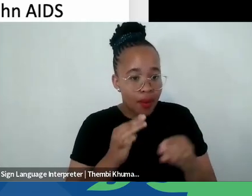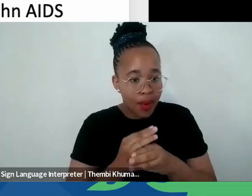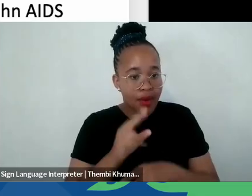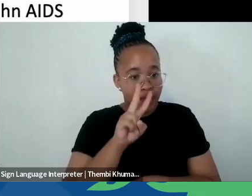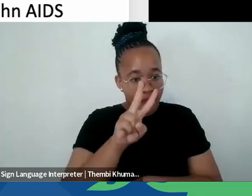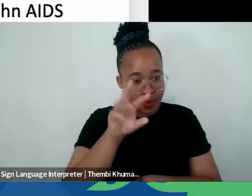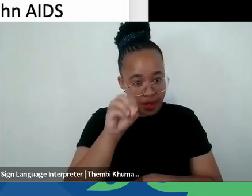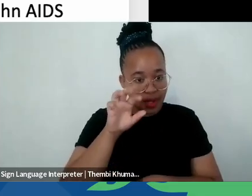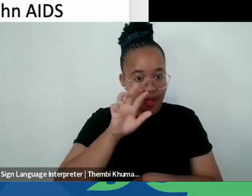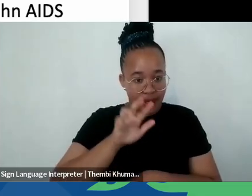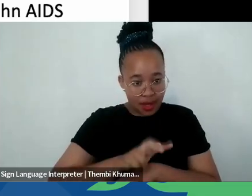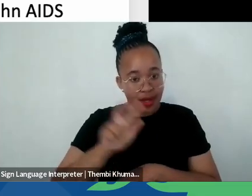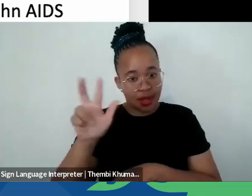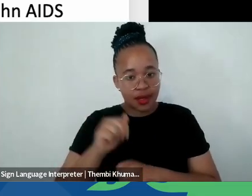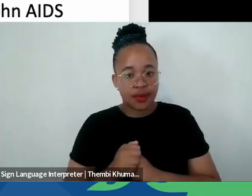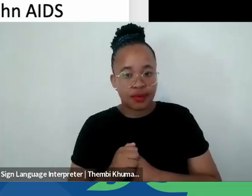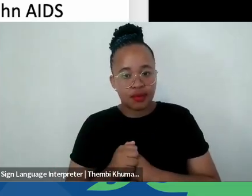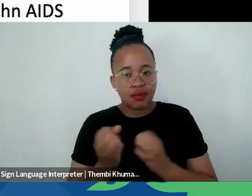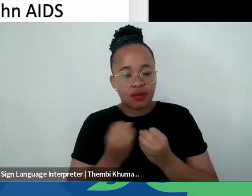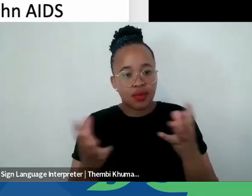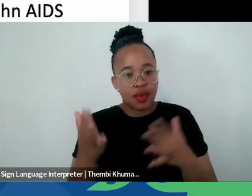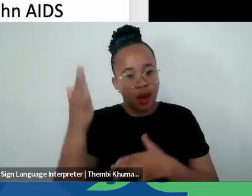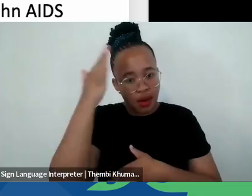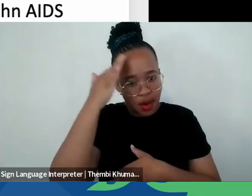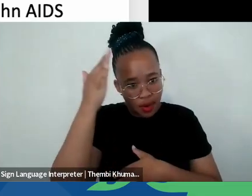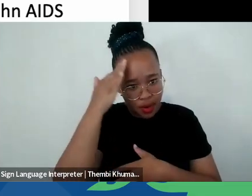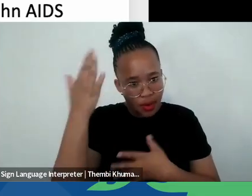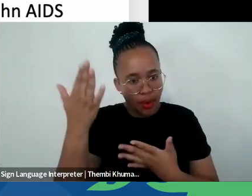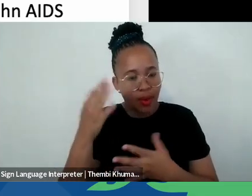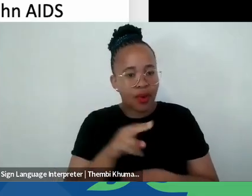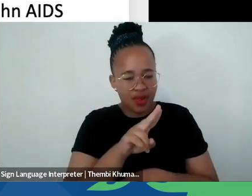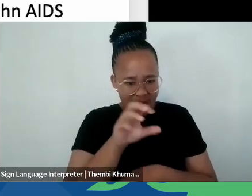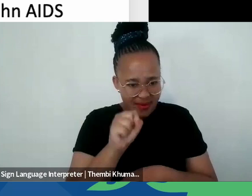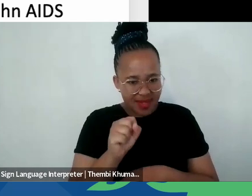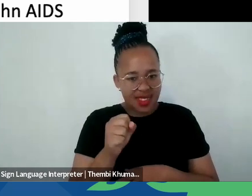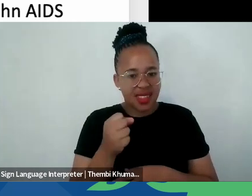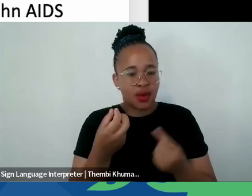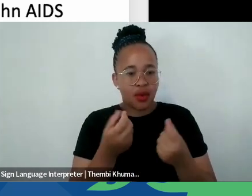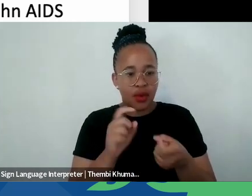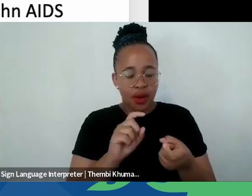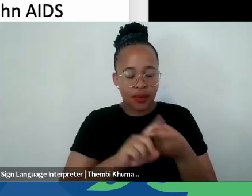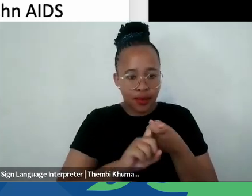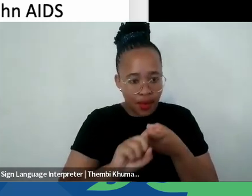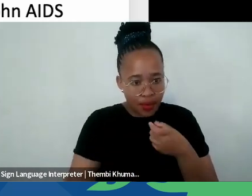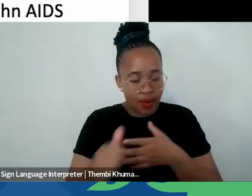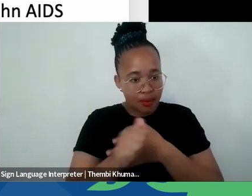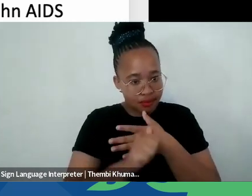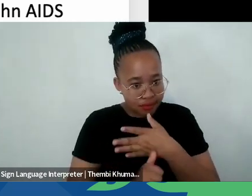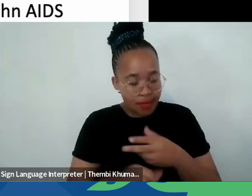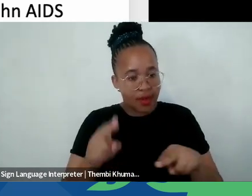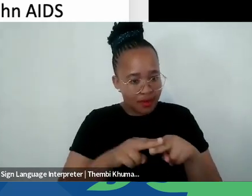know, USAID then halted all its programs in February